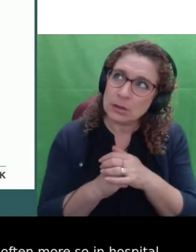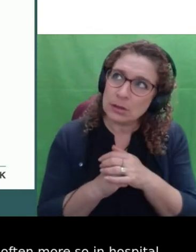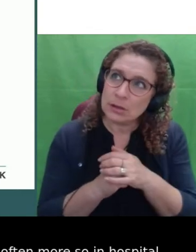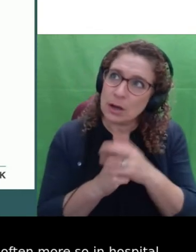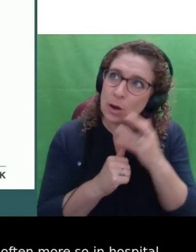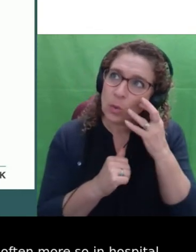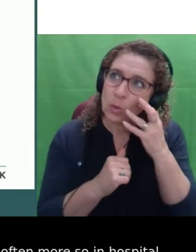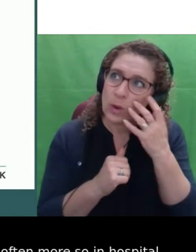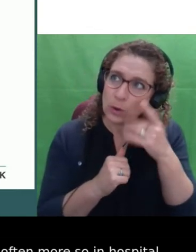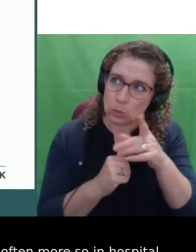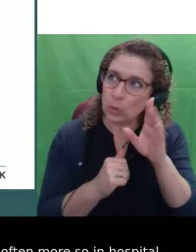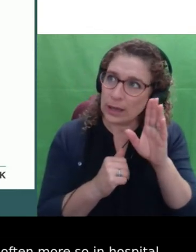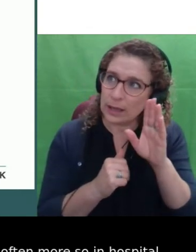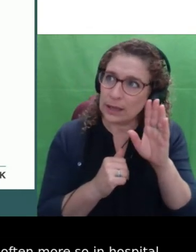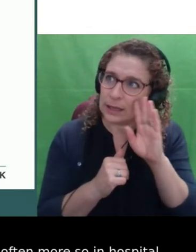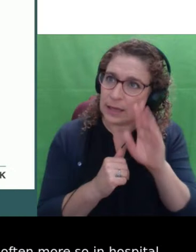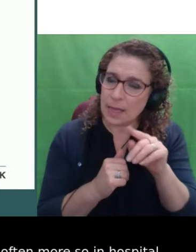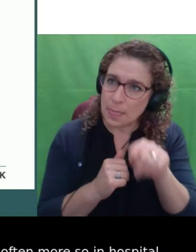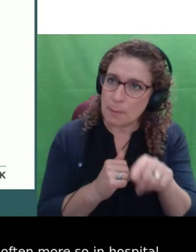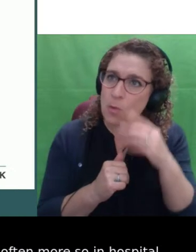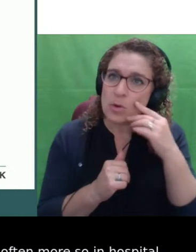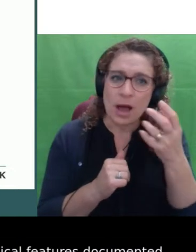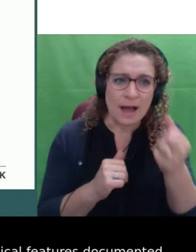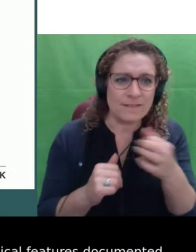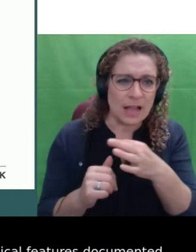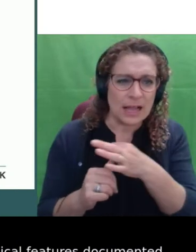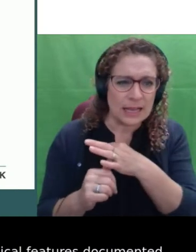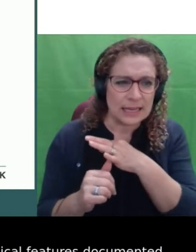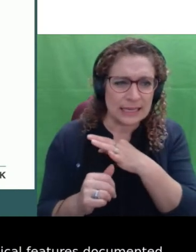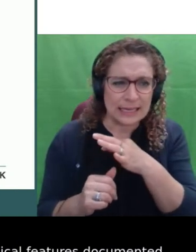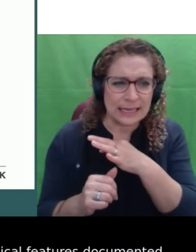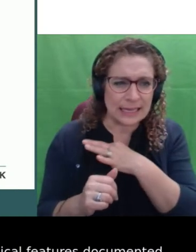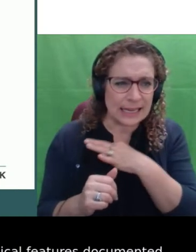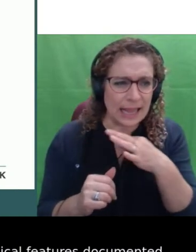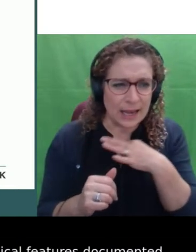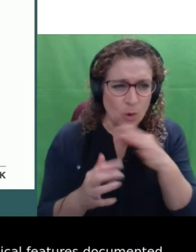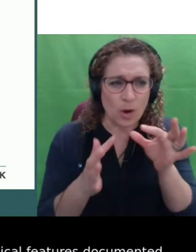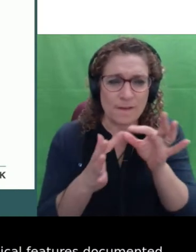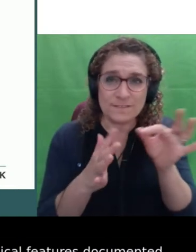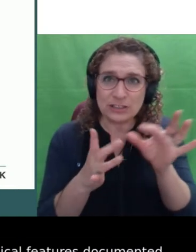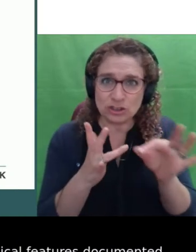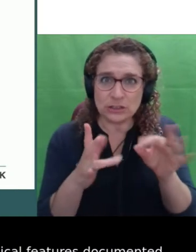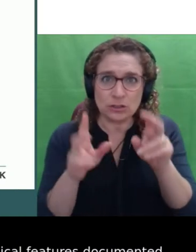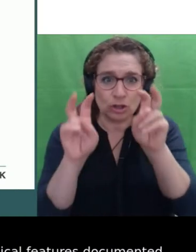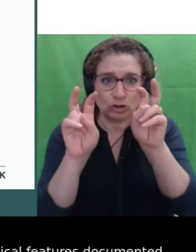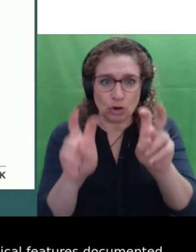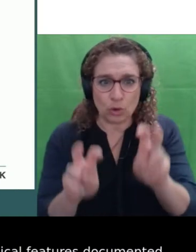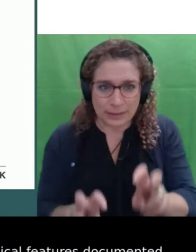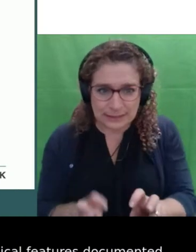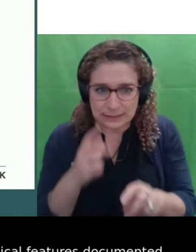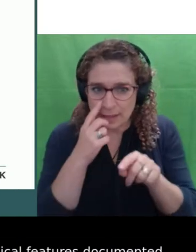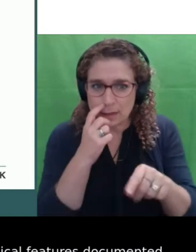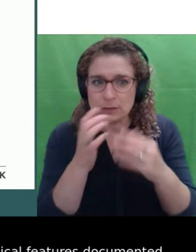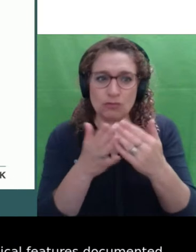important and we record that time of onset and we would often send patients for and whether